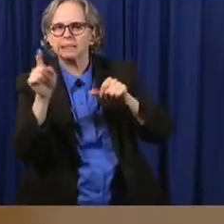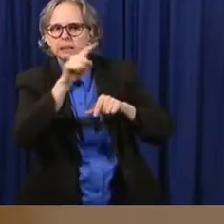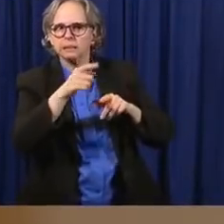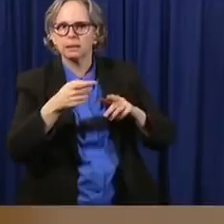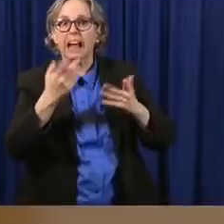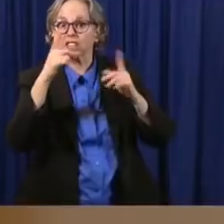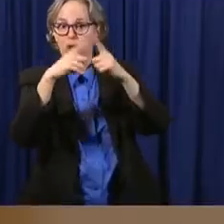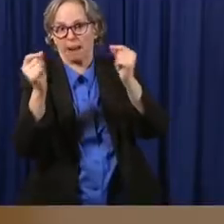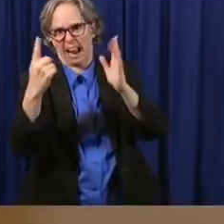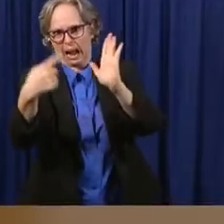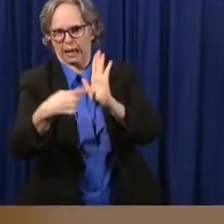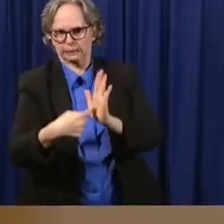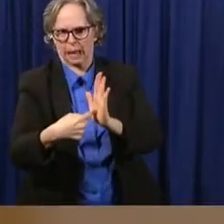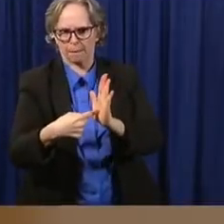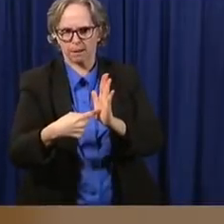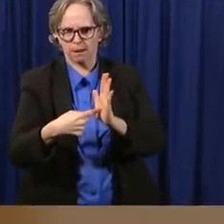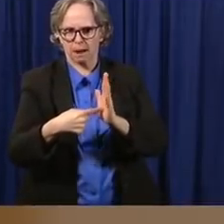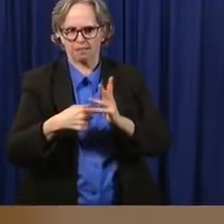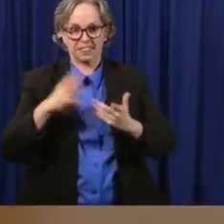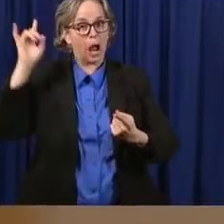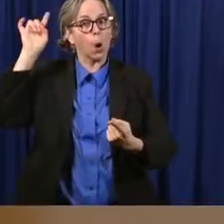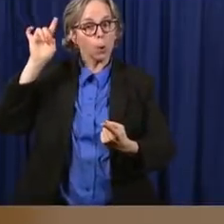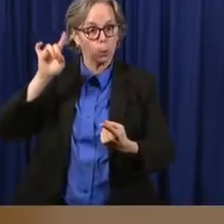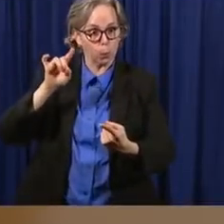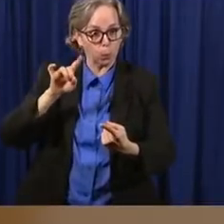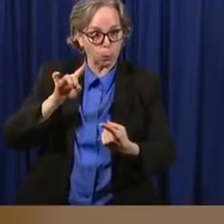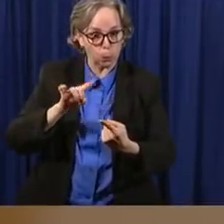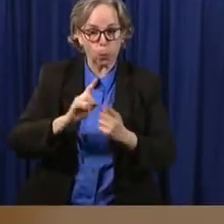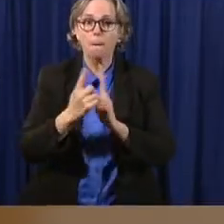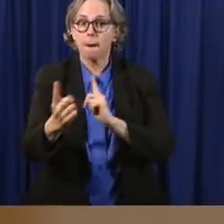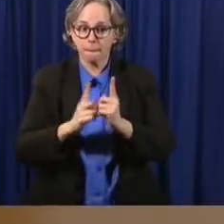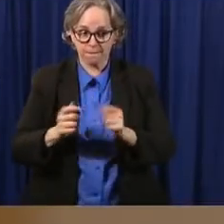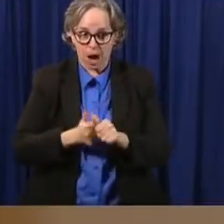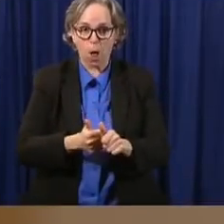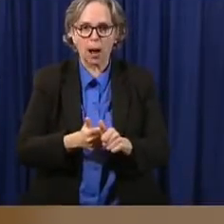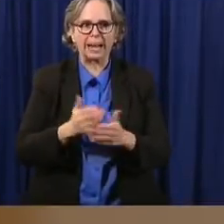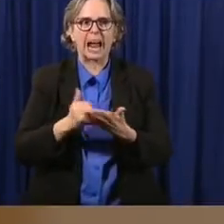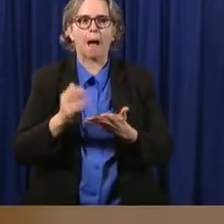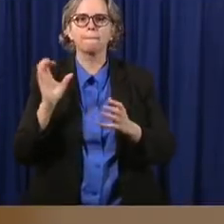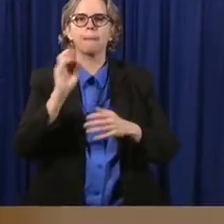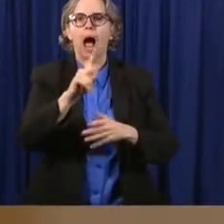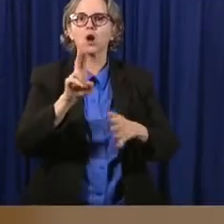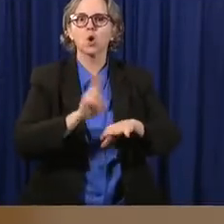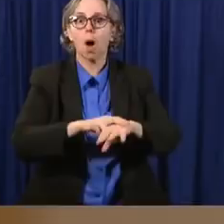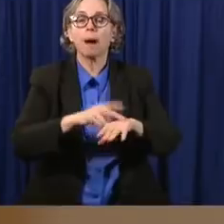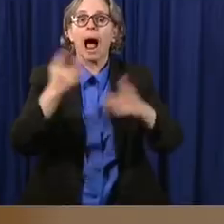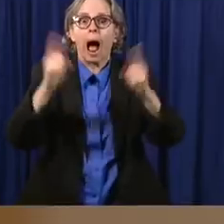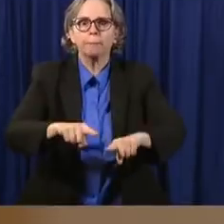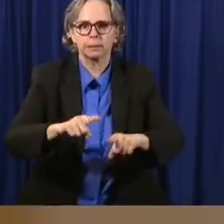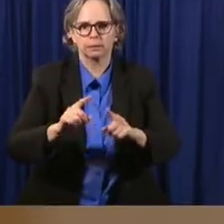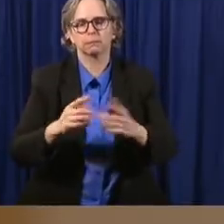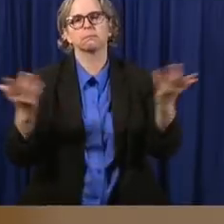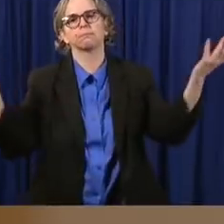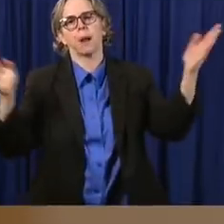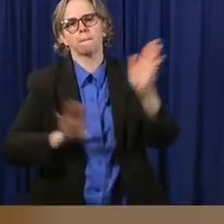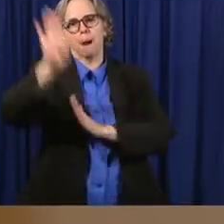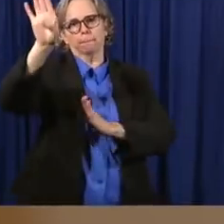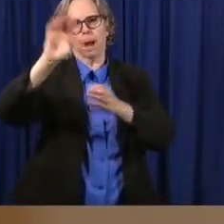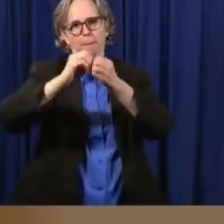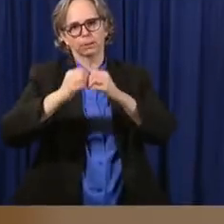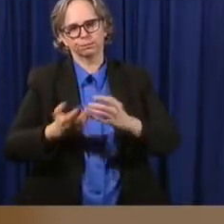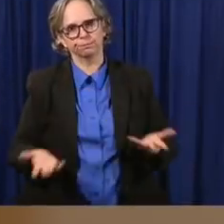go back through what we're doing now. Doing what we do now well gets us the farthest. It helps us the most